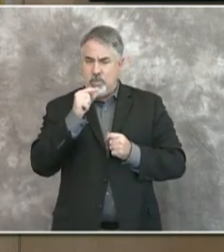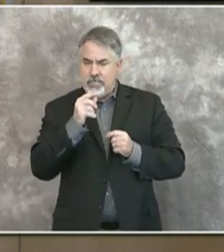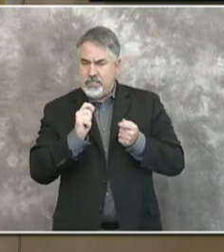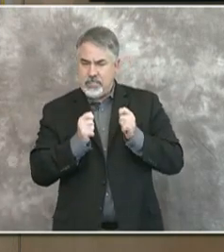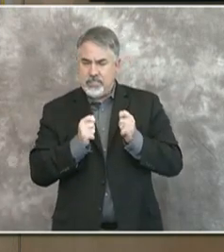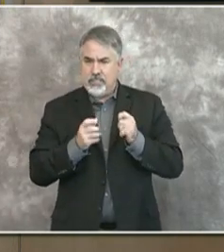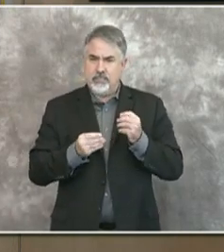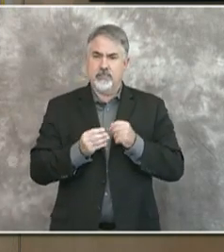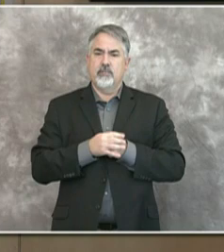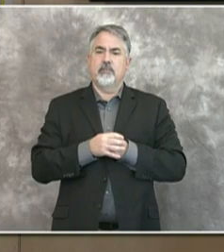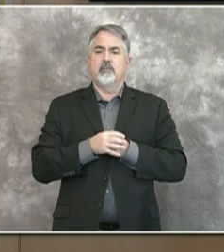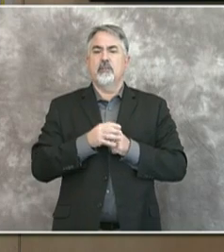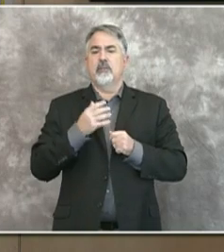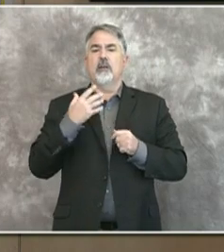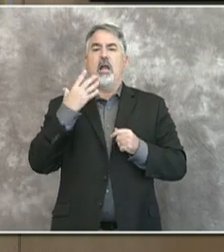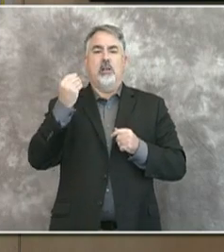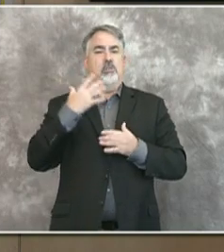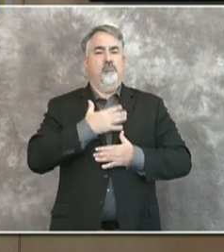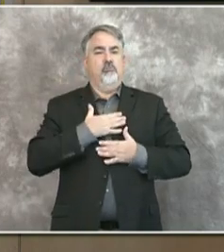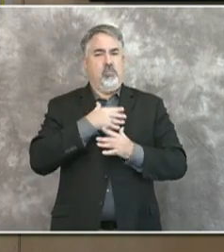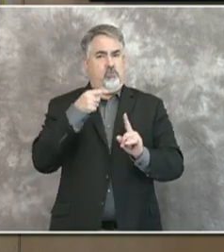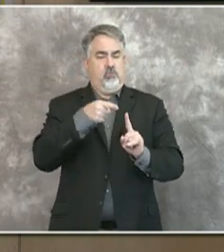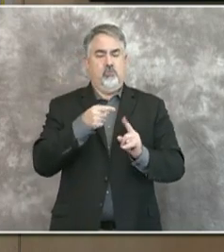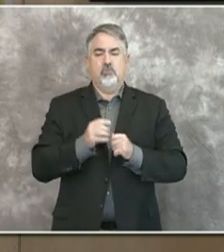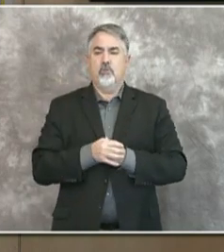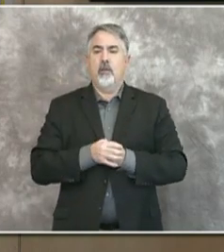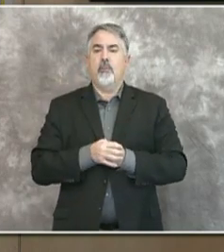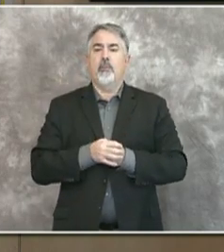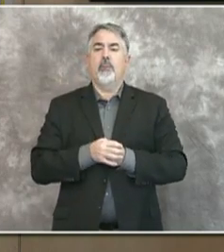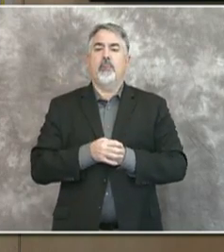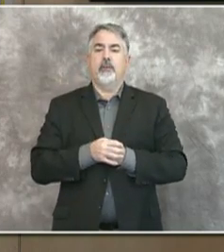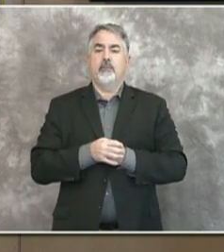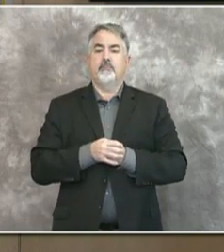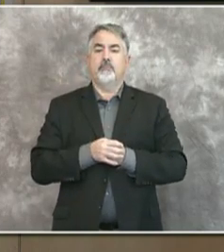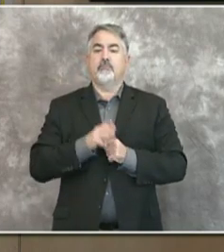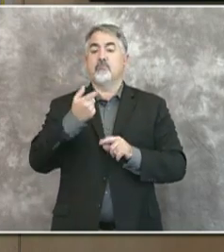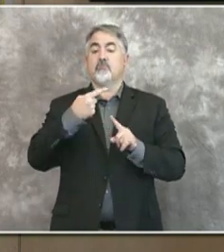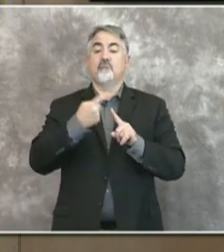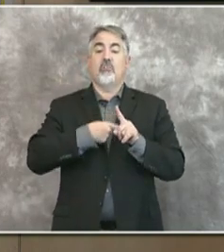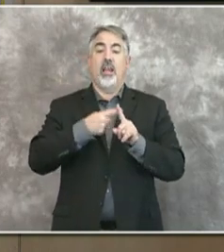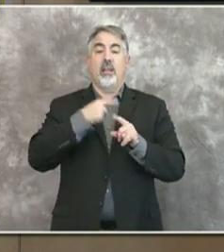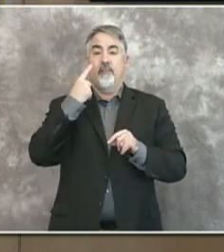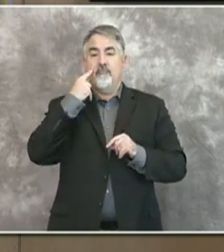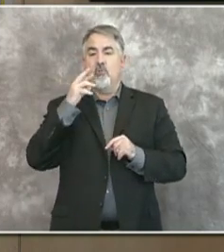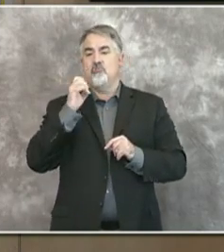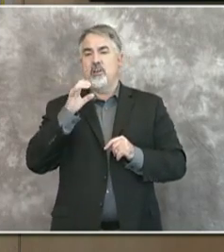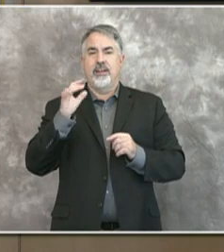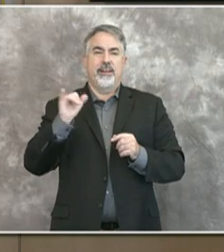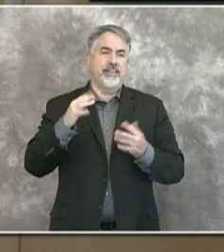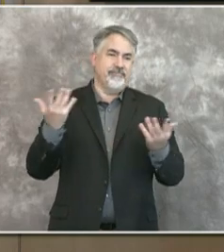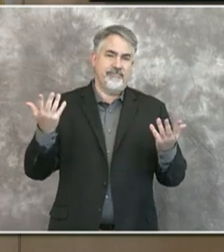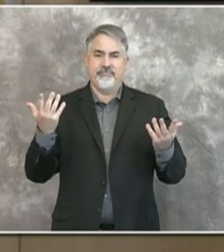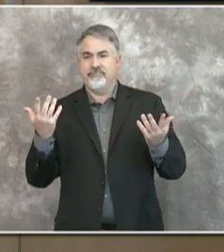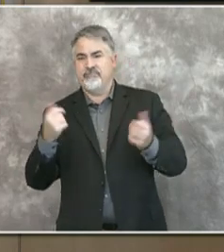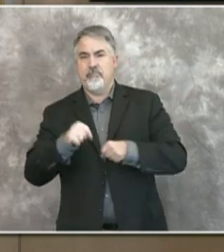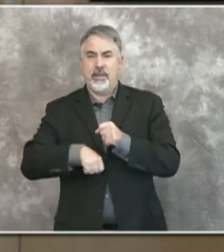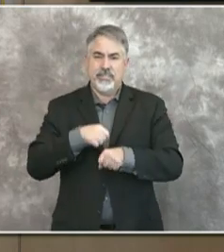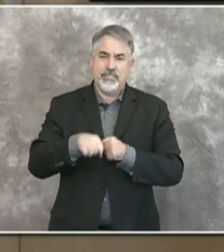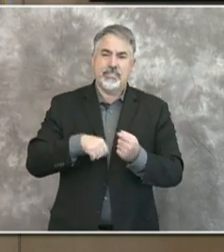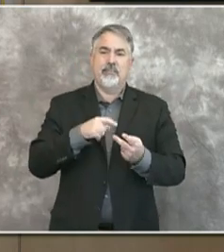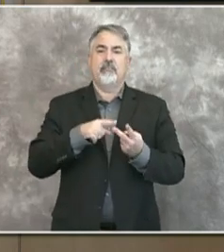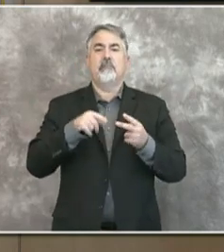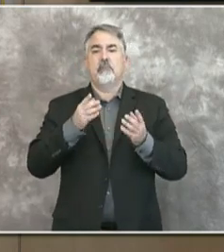around outdoor recreational activities. We are adding rental for recreational items such as, but not limited to, bicycles,